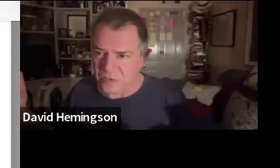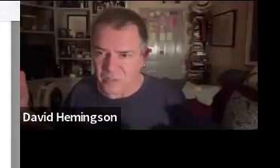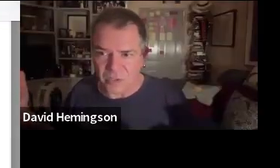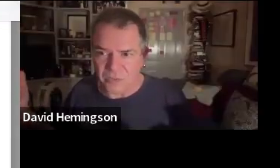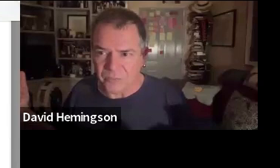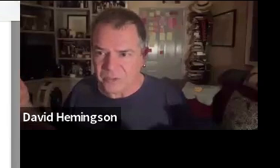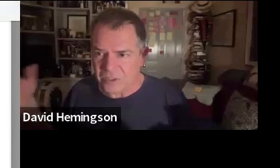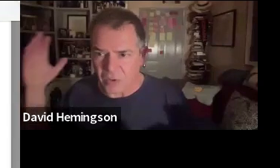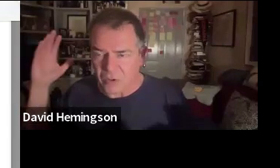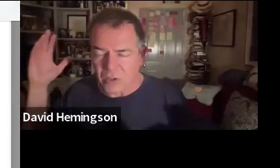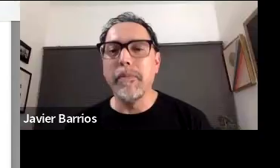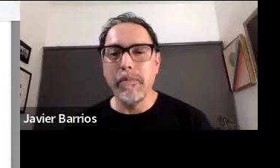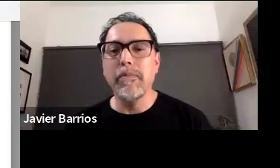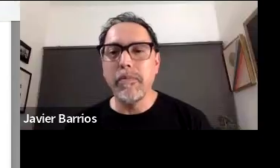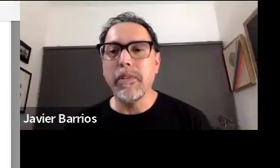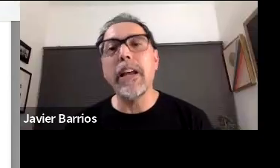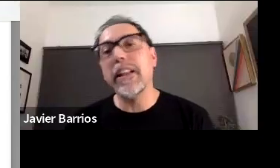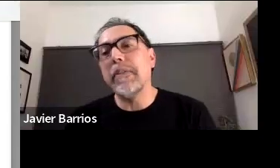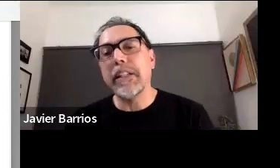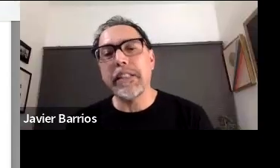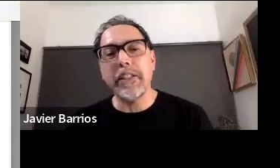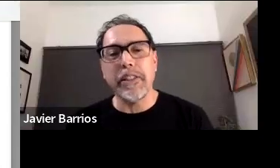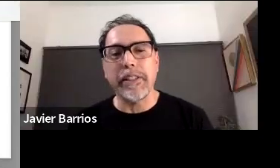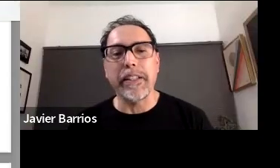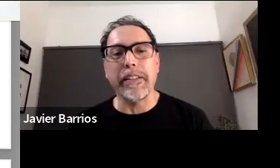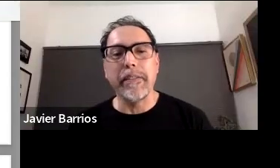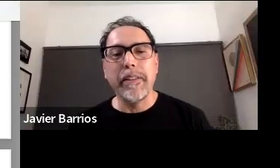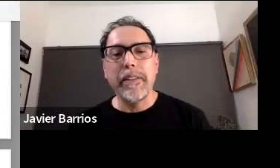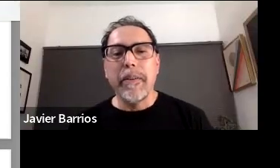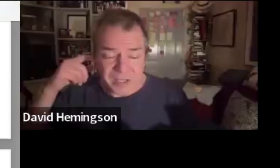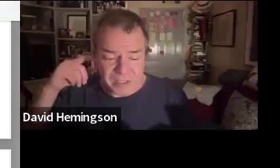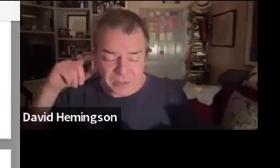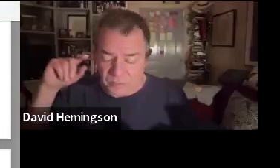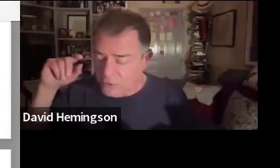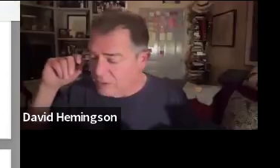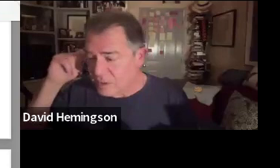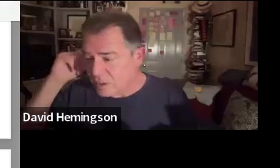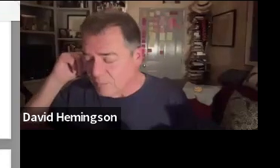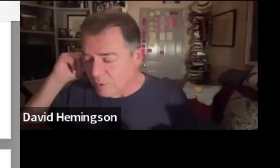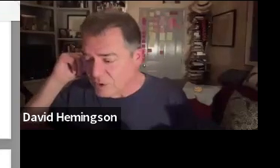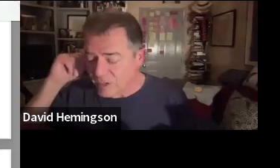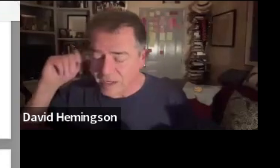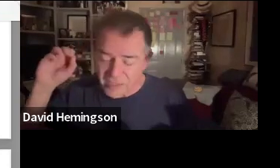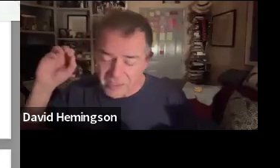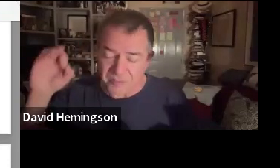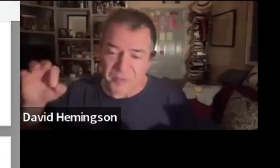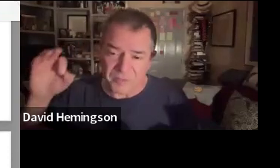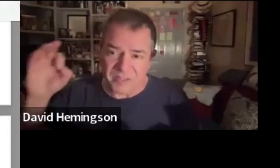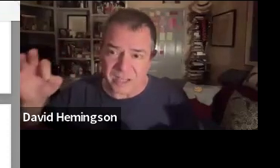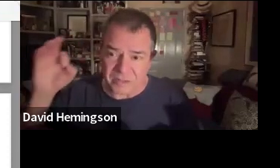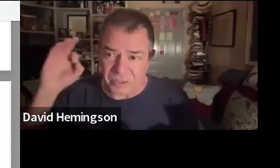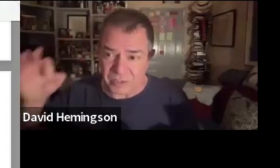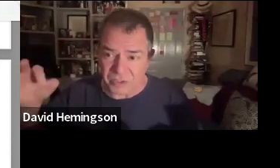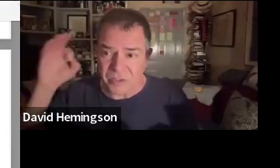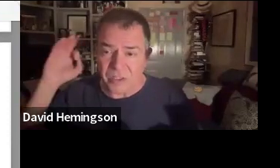or 17-year-old kid would do. You just go. Yeah. And we never see each other again. Giamatti is brilliant. Paul Giamatti, I consider him to be the